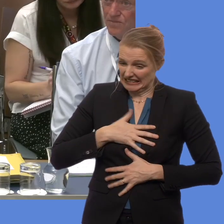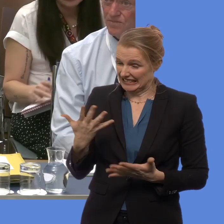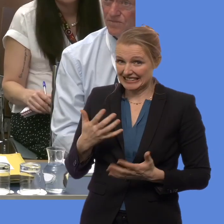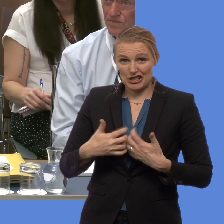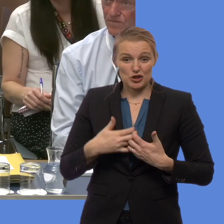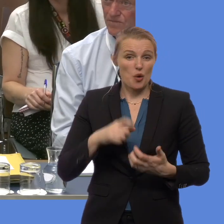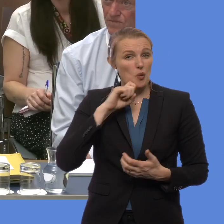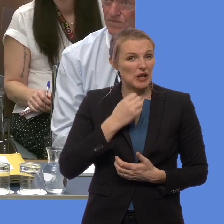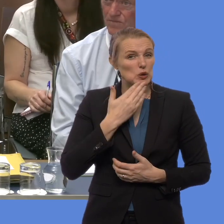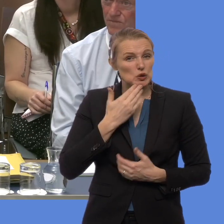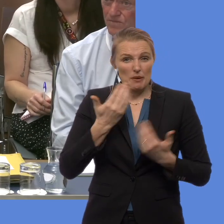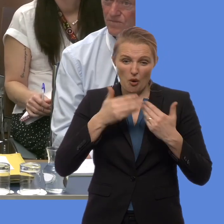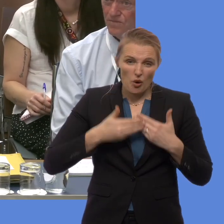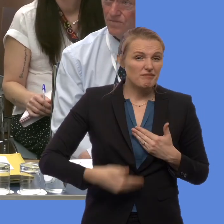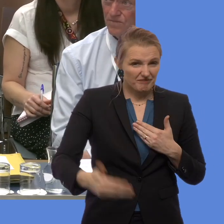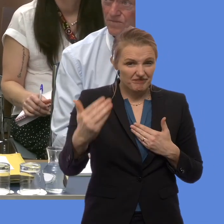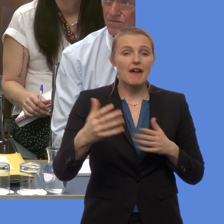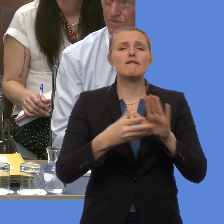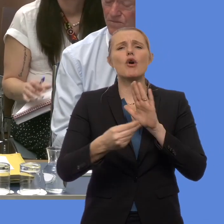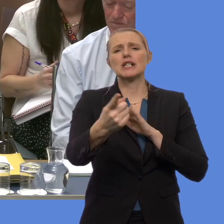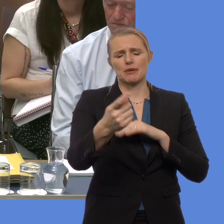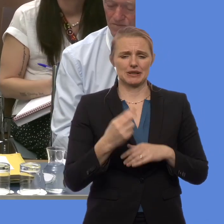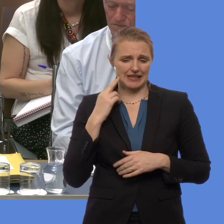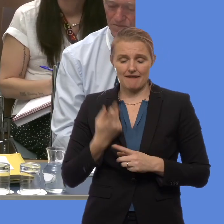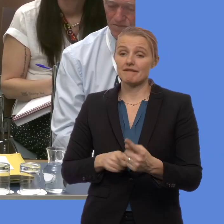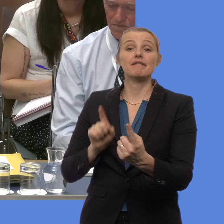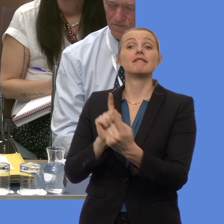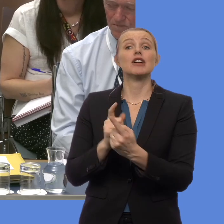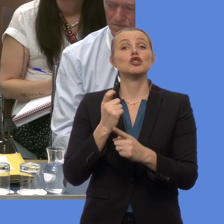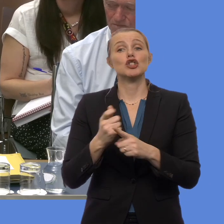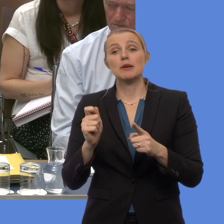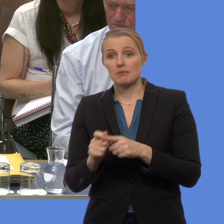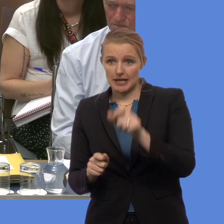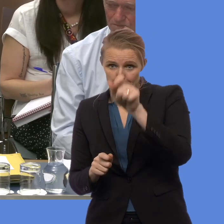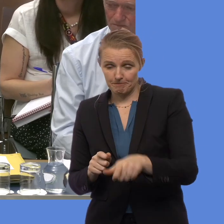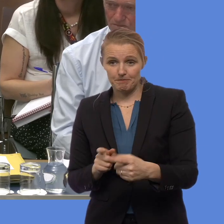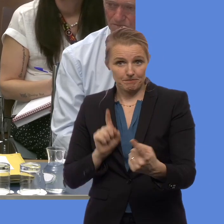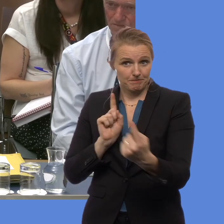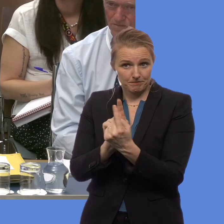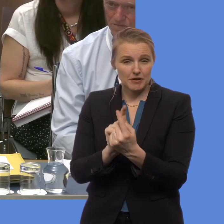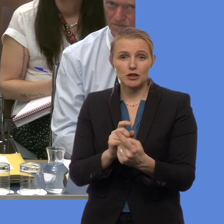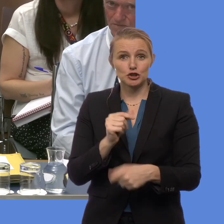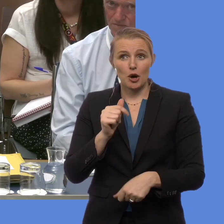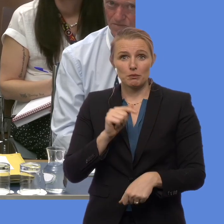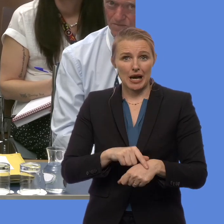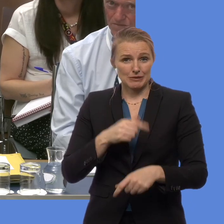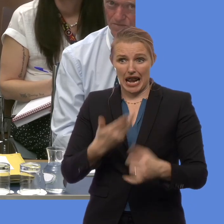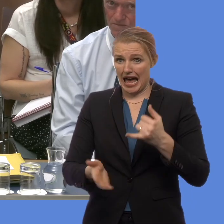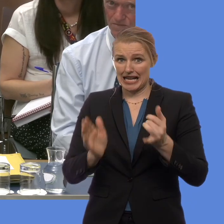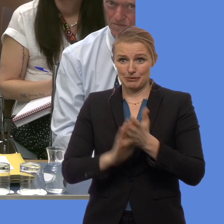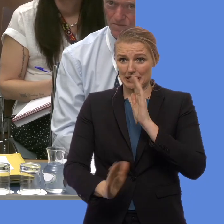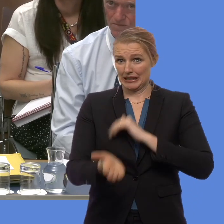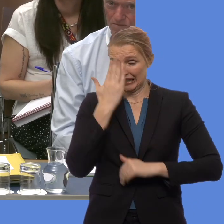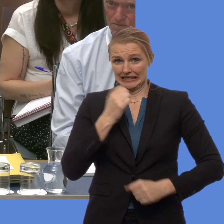of wanting to have a conversation with your GP, if I just take that as an example, often that can be scheduled, sometimes it's a more urgent